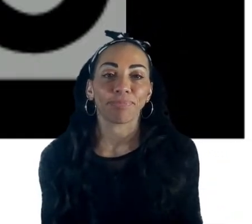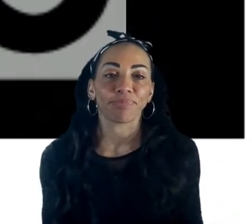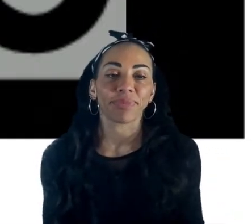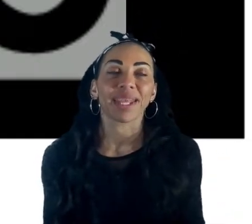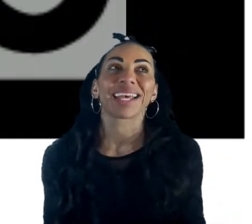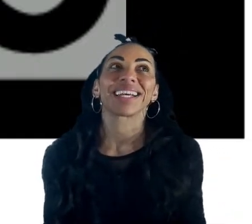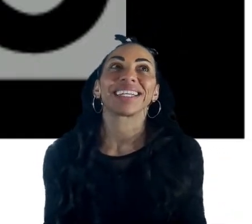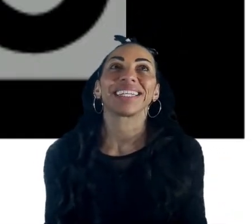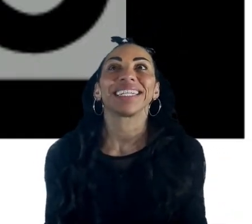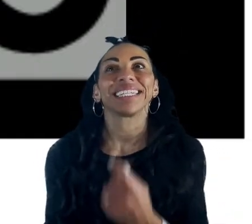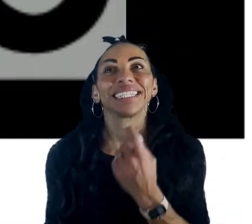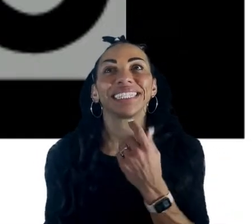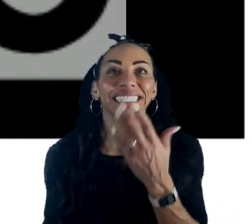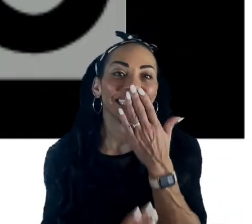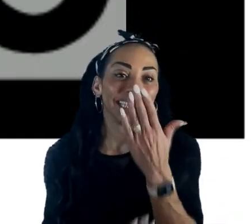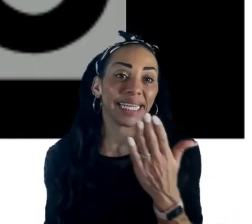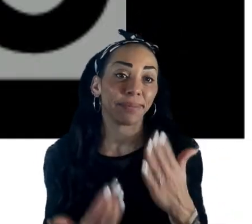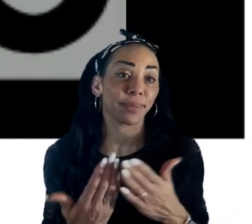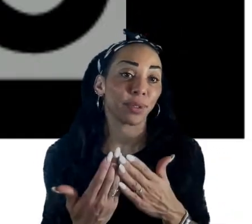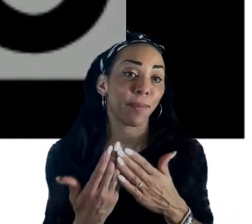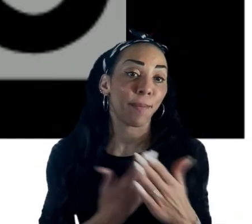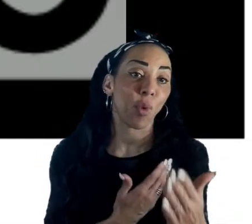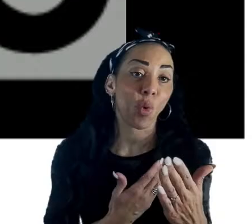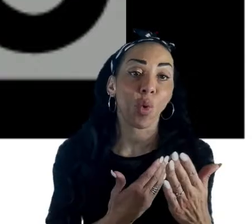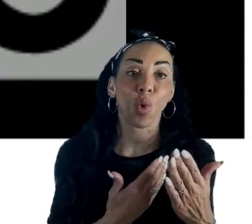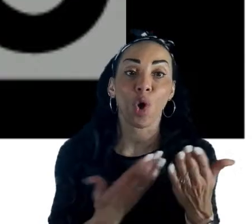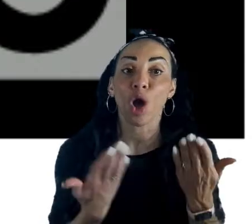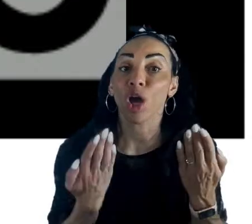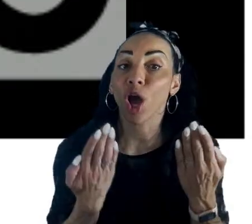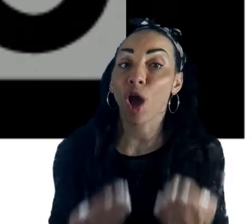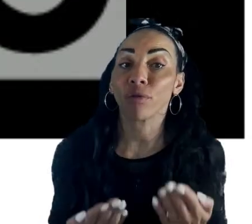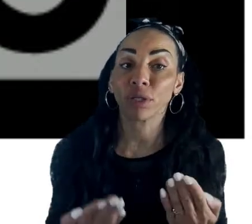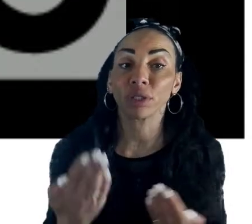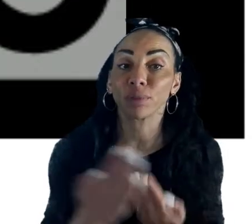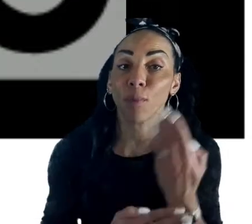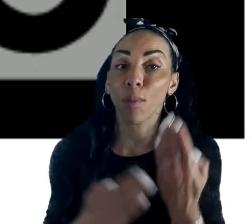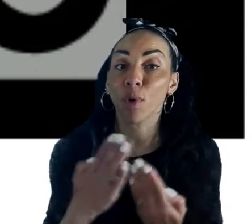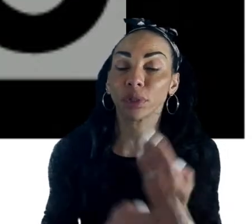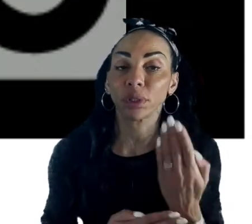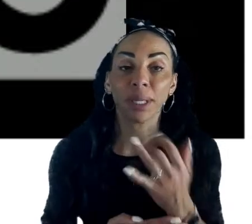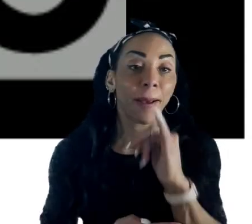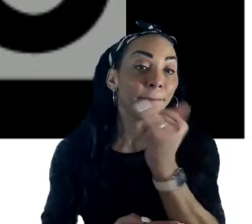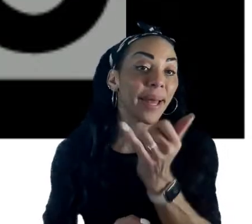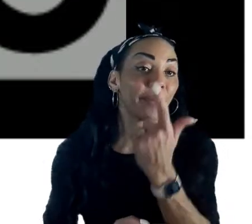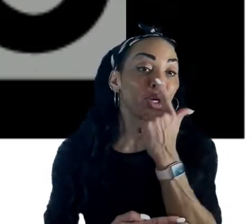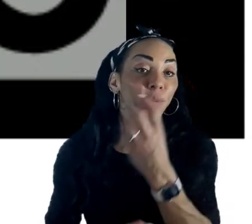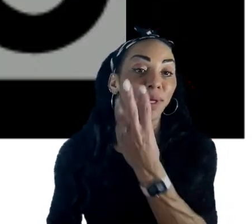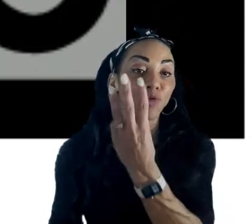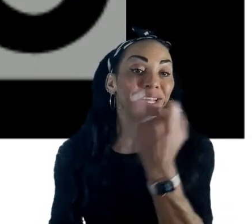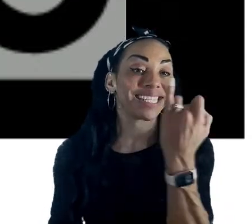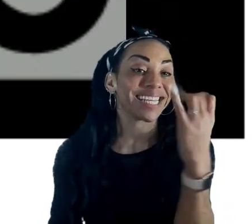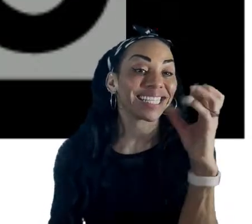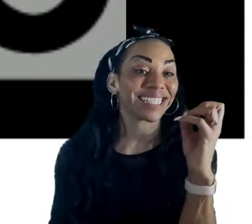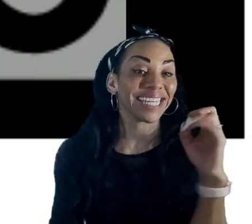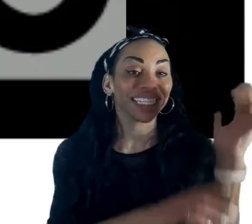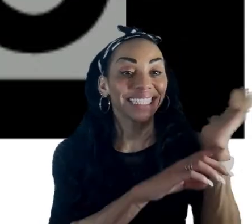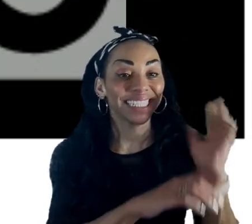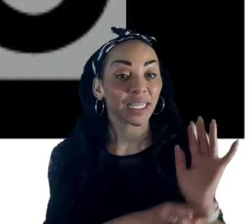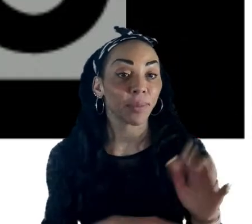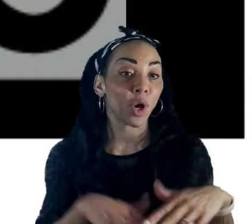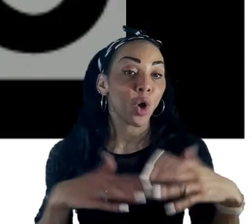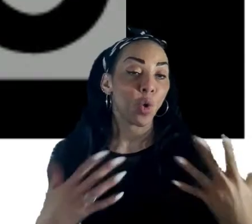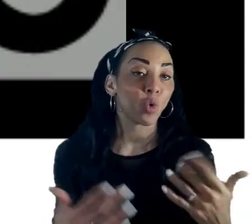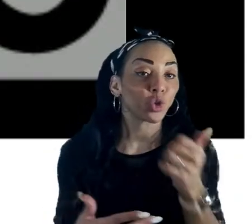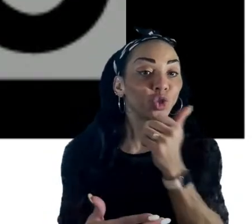exists on gauze, maybe it could exist on a 360-degree cinema, or do we need to, in